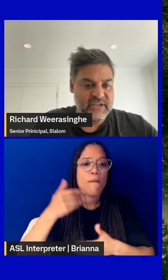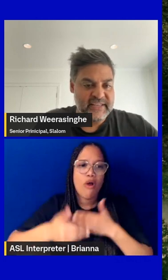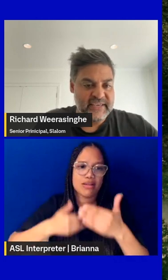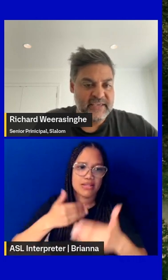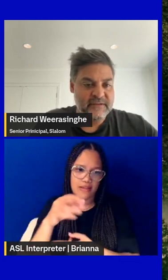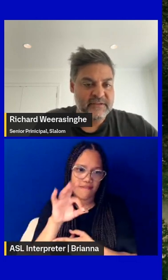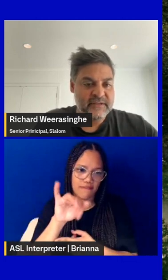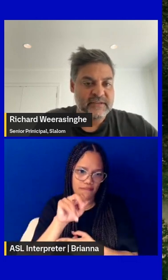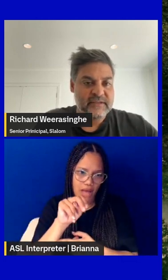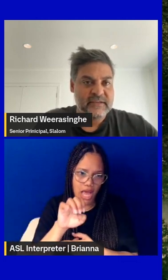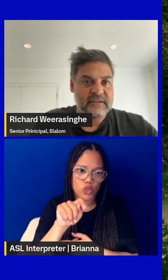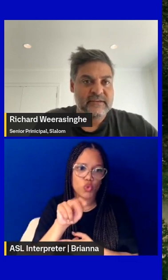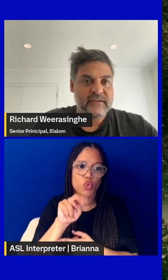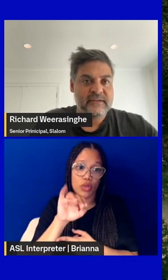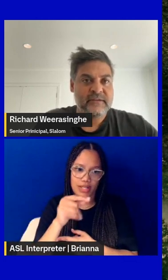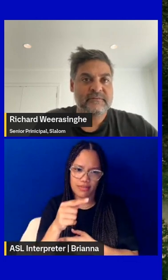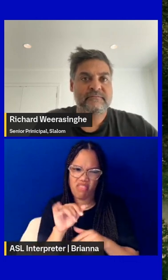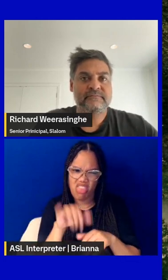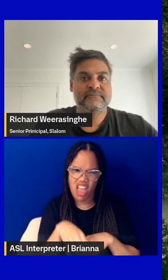you quickly.